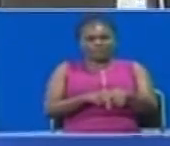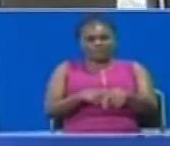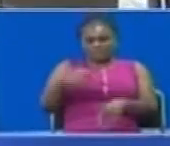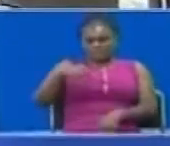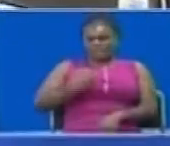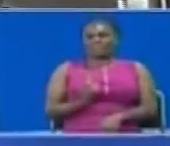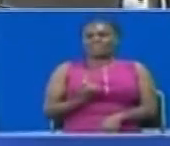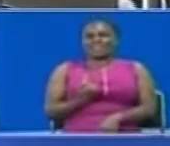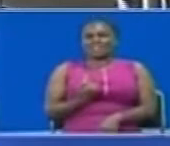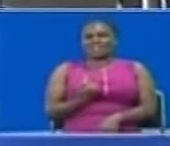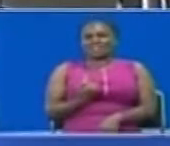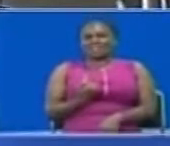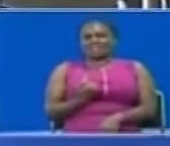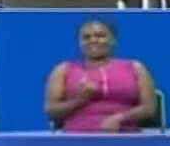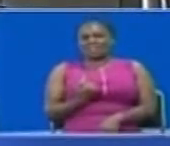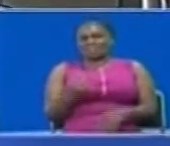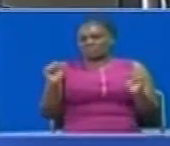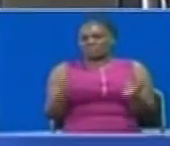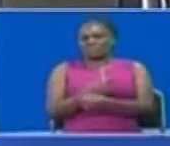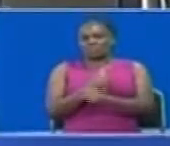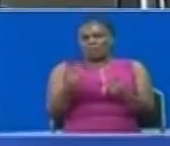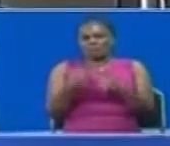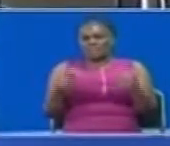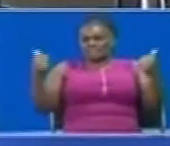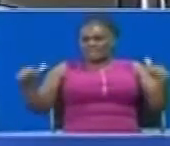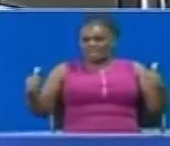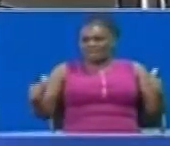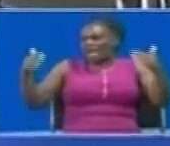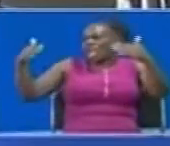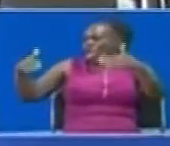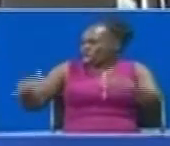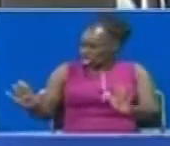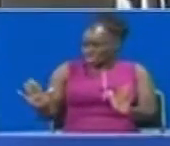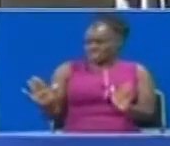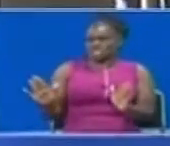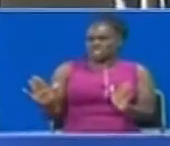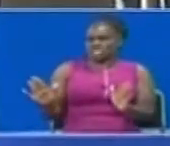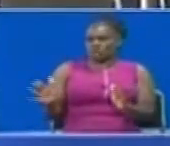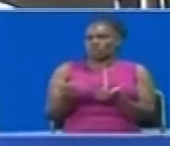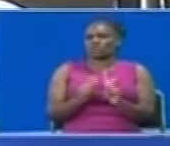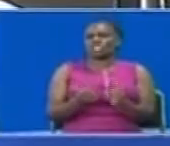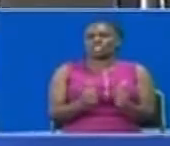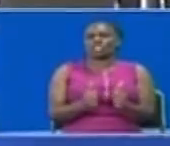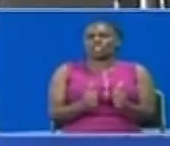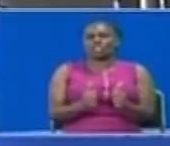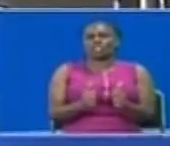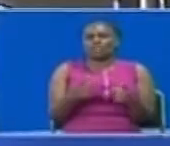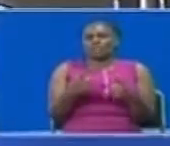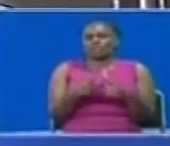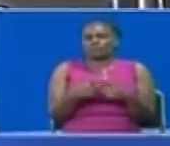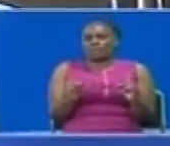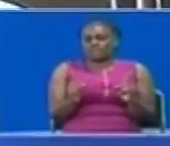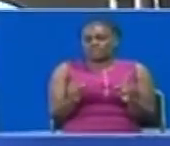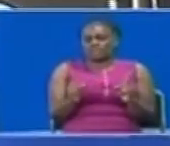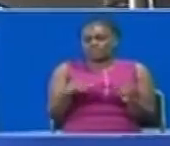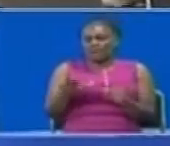me, with my experience in basketball, I've never ever lost a 10-point lead in a game. Whatever the referee were